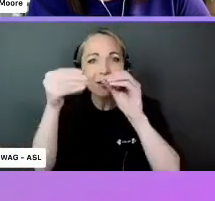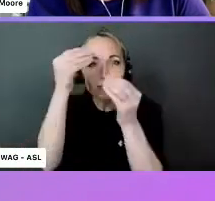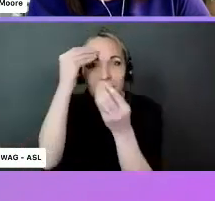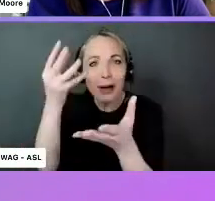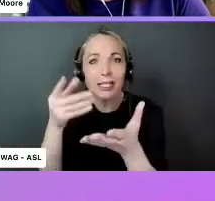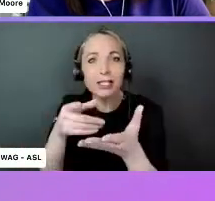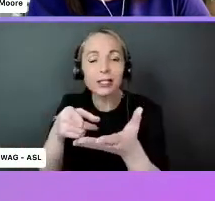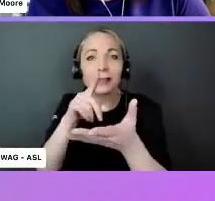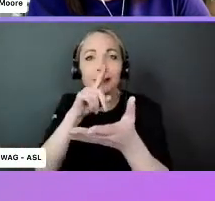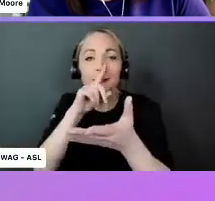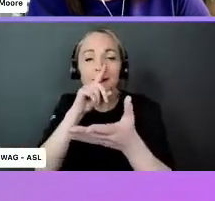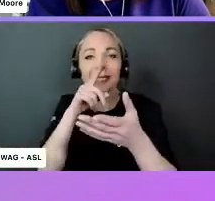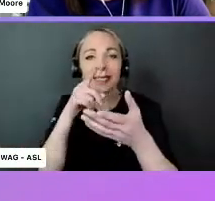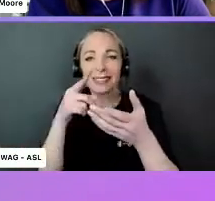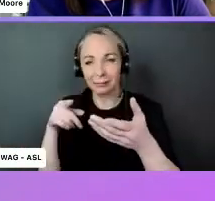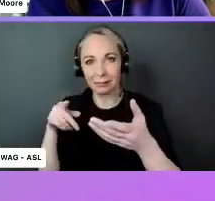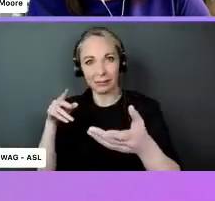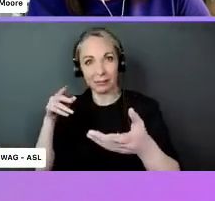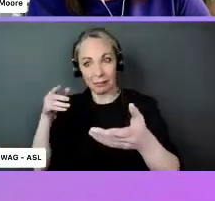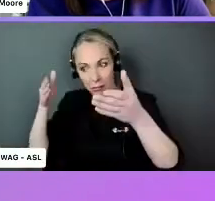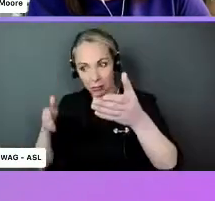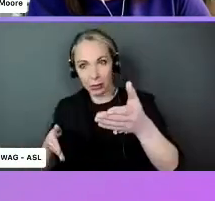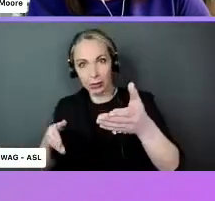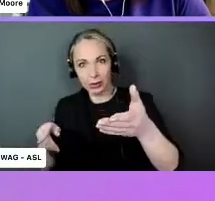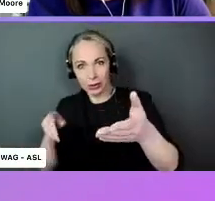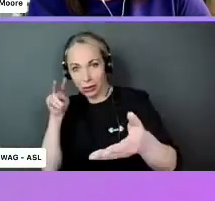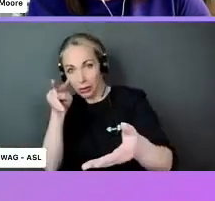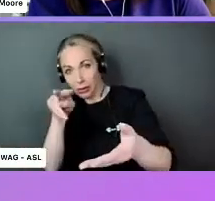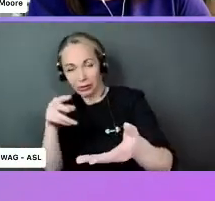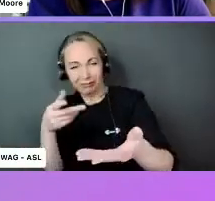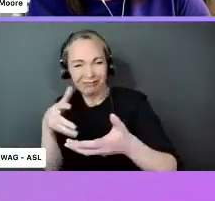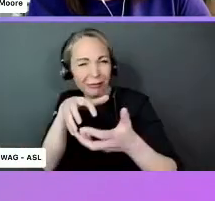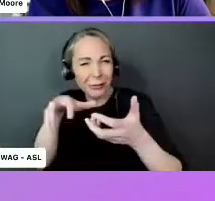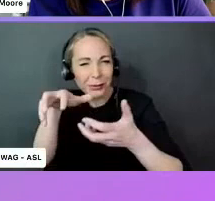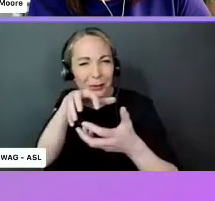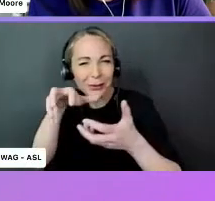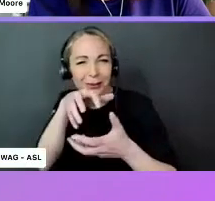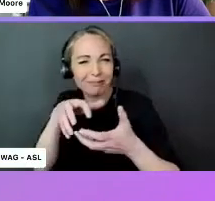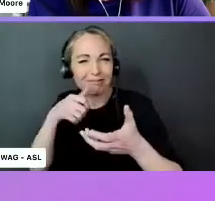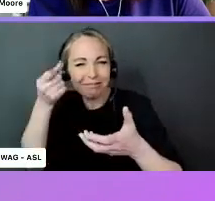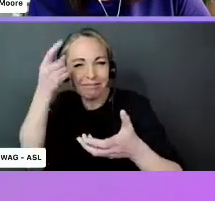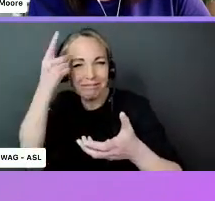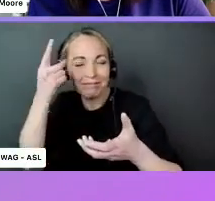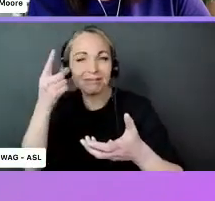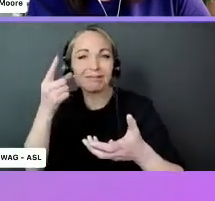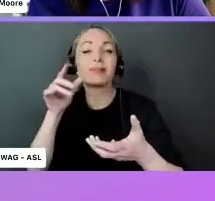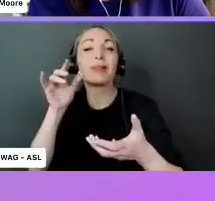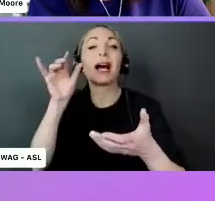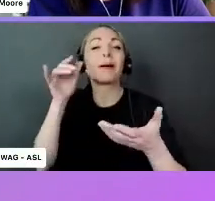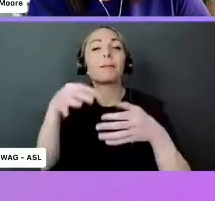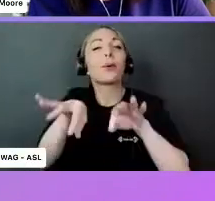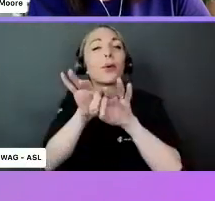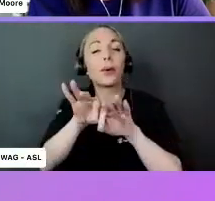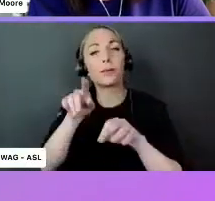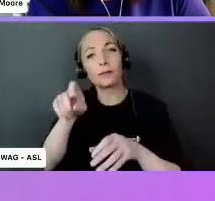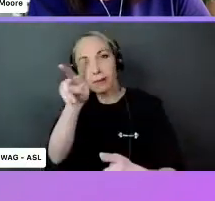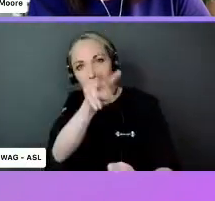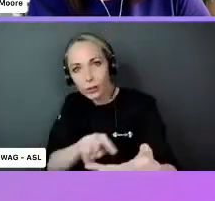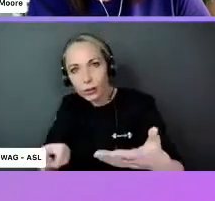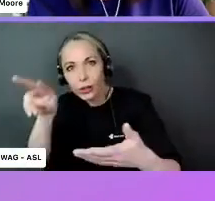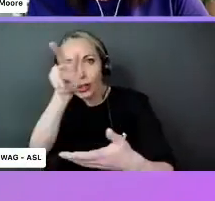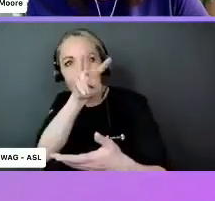be confusing. And so that's why we look at the visual of the page and not the markup, because the markup can be